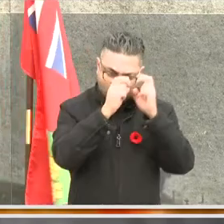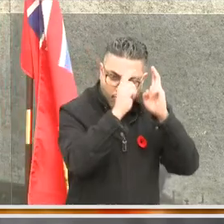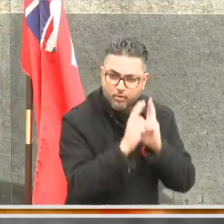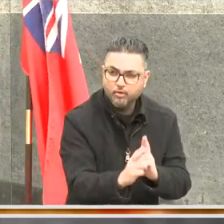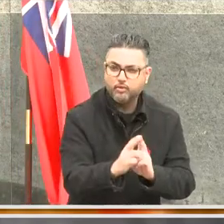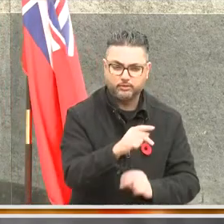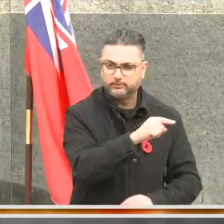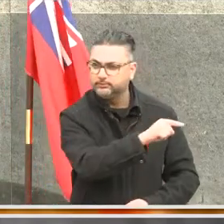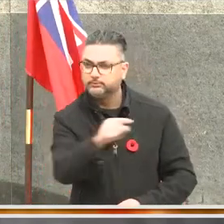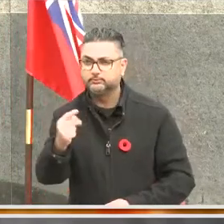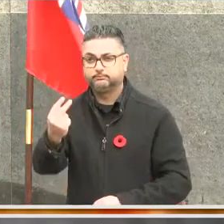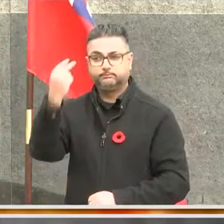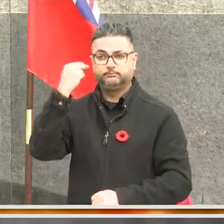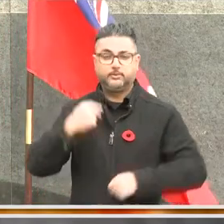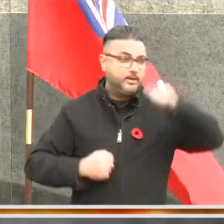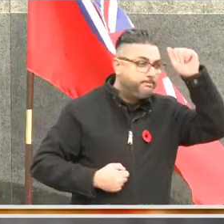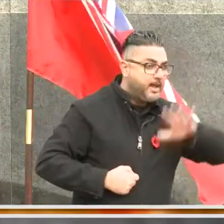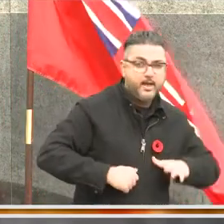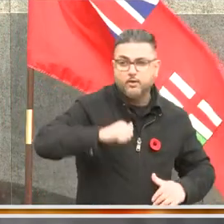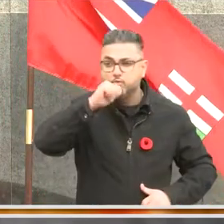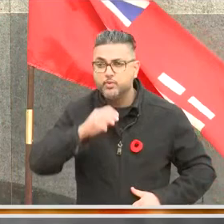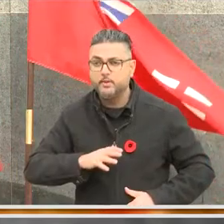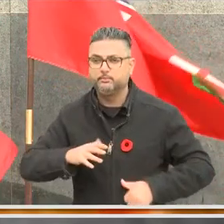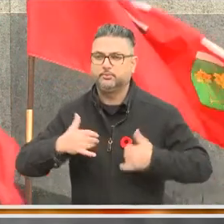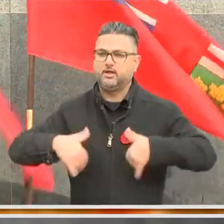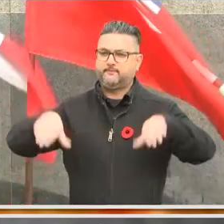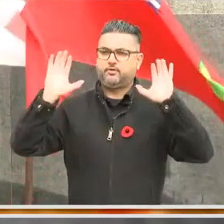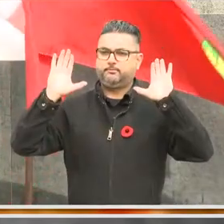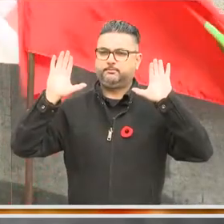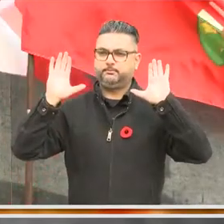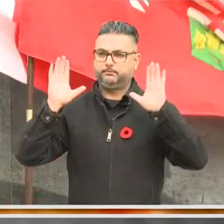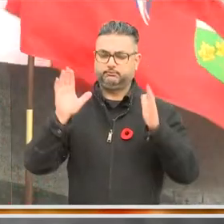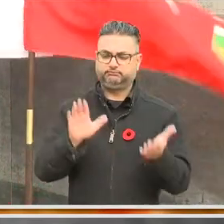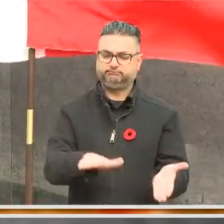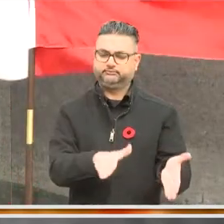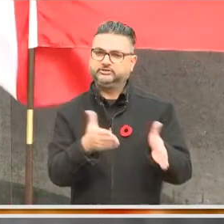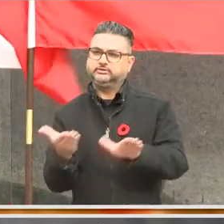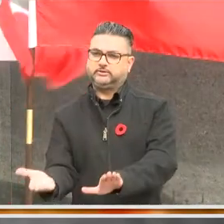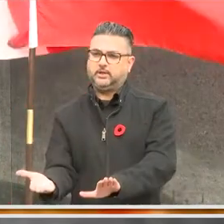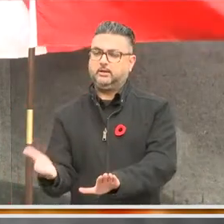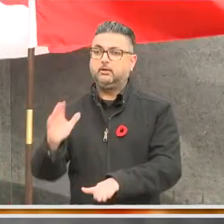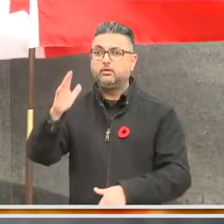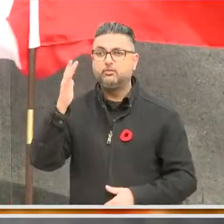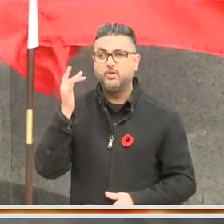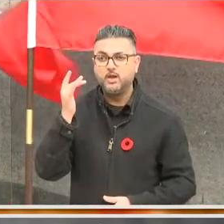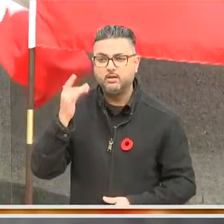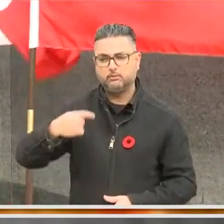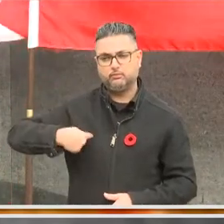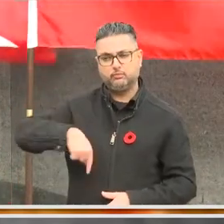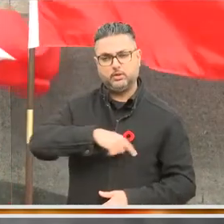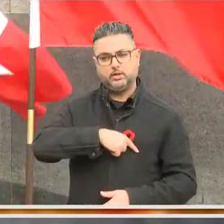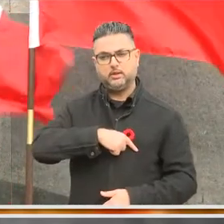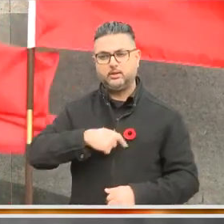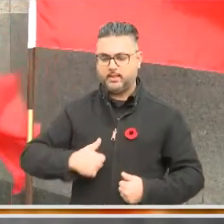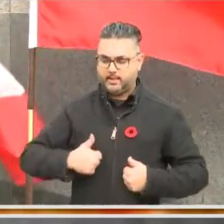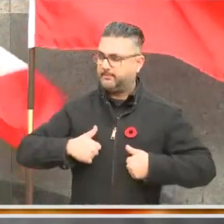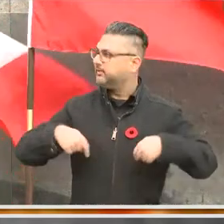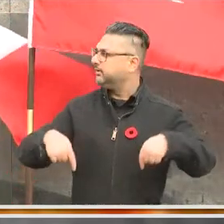who made the ultimate sacrifice so that we can live in this amazing country, strong and